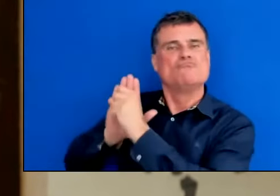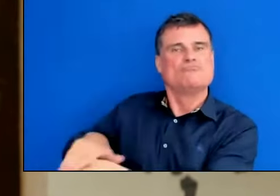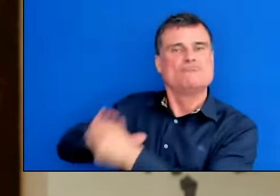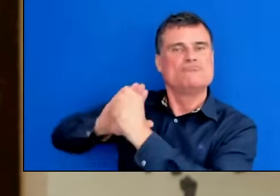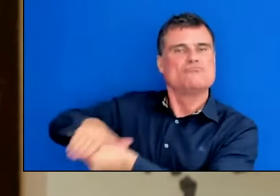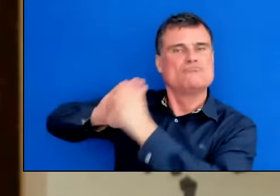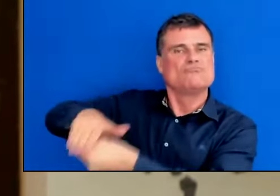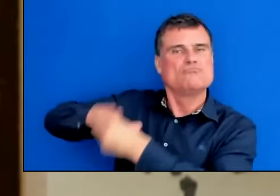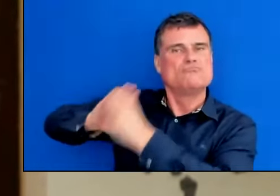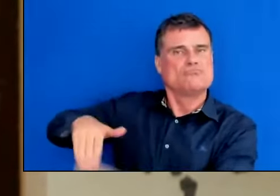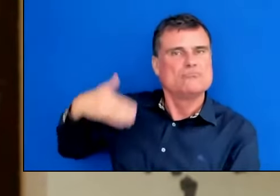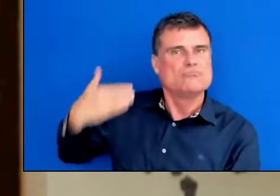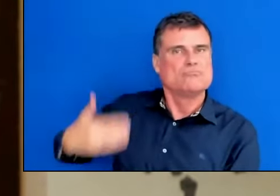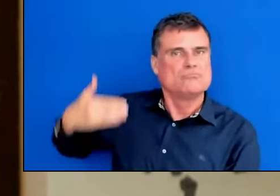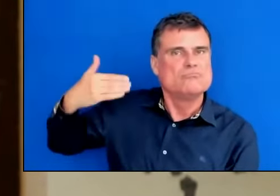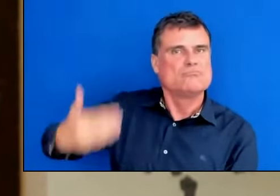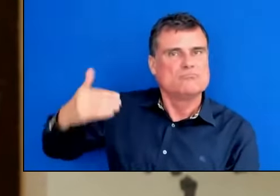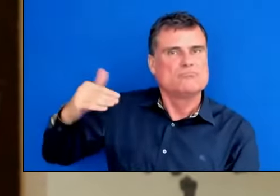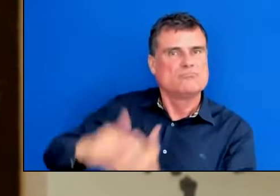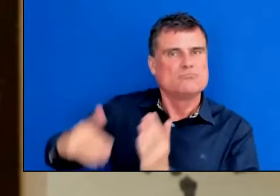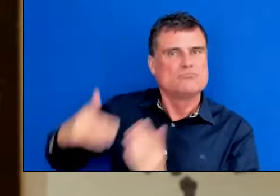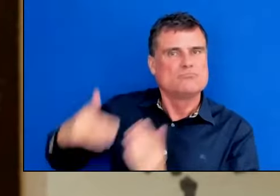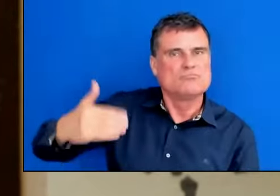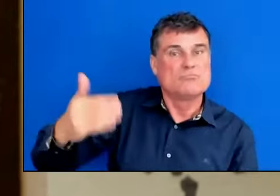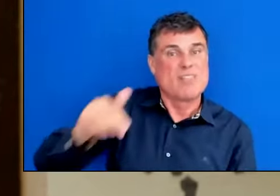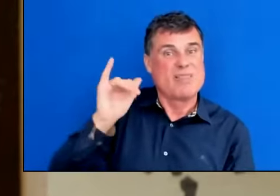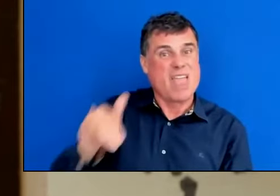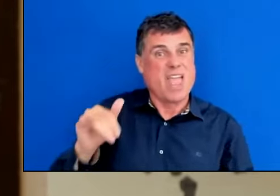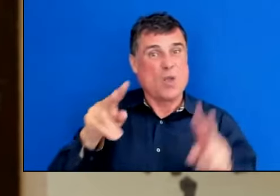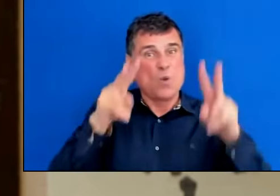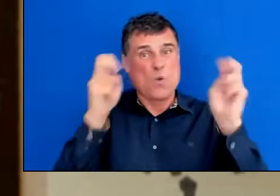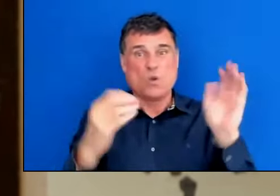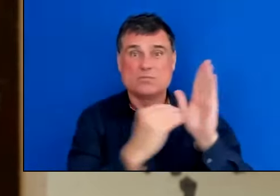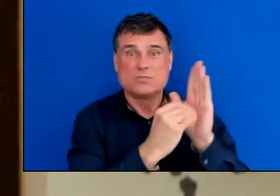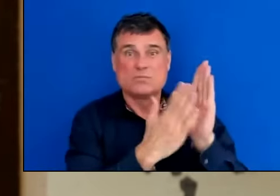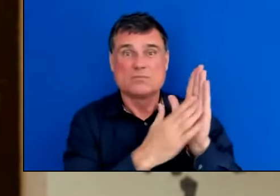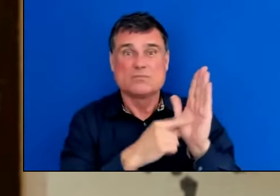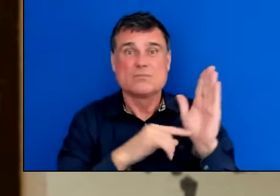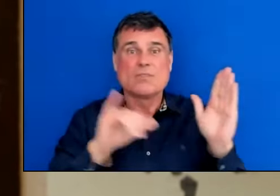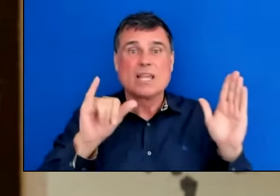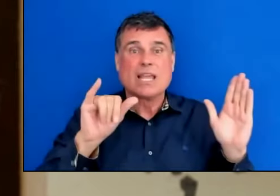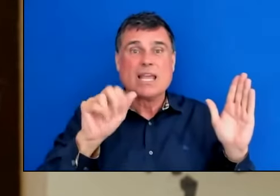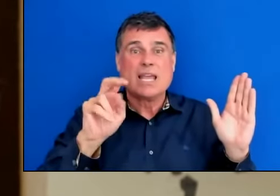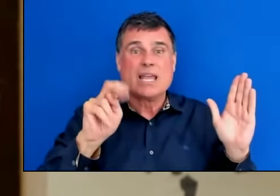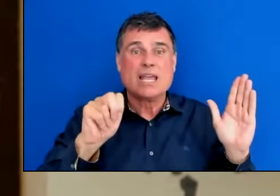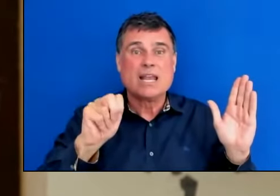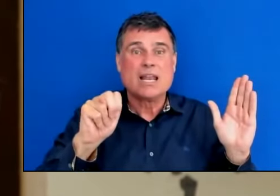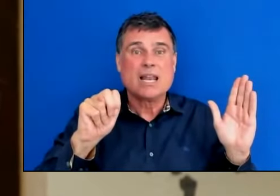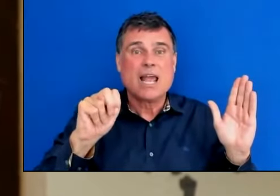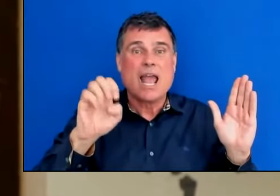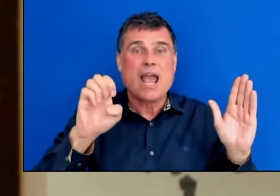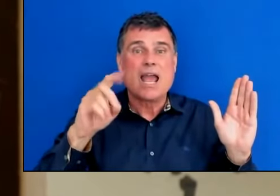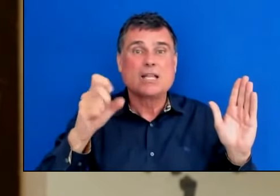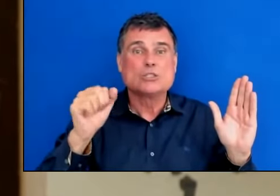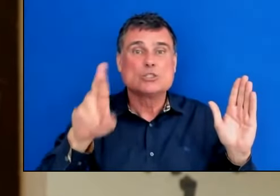opportunity. Here is a quote from Ian Alistair Mackenzie, MP